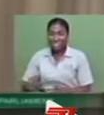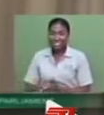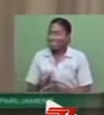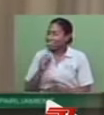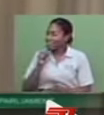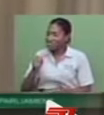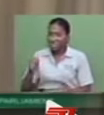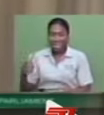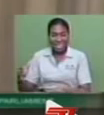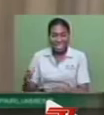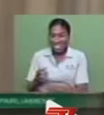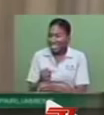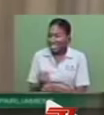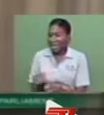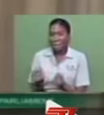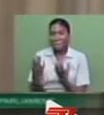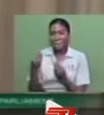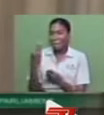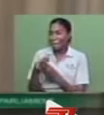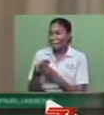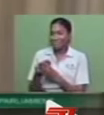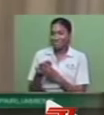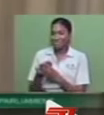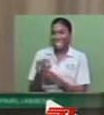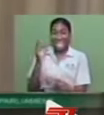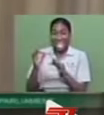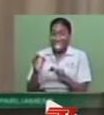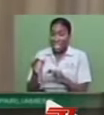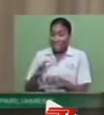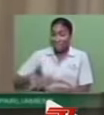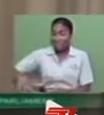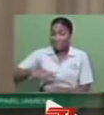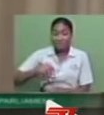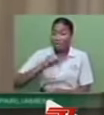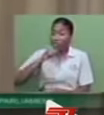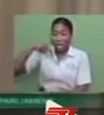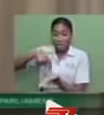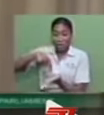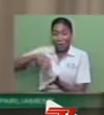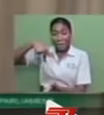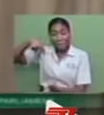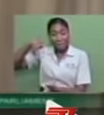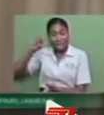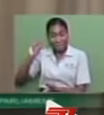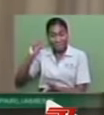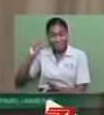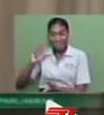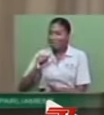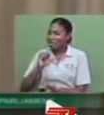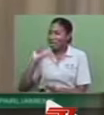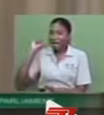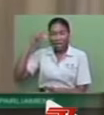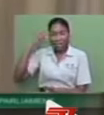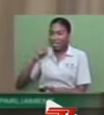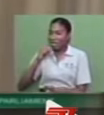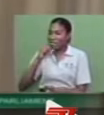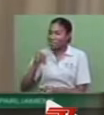controlled by the PNM. It shows that this is not a government for all. it is a government for a